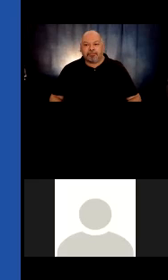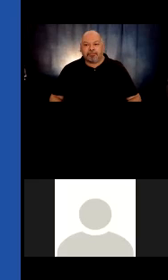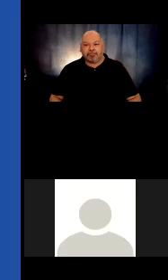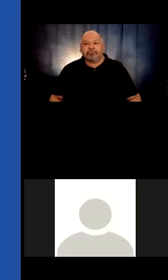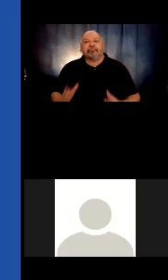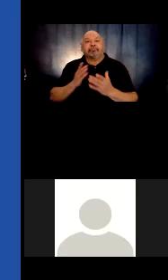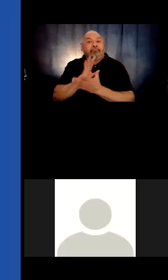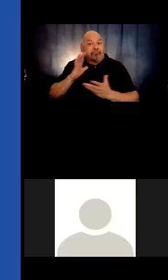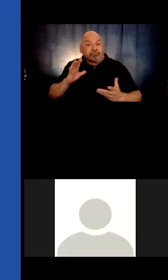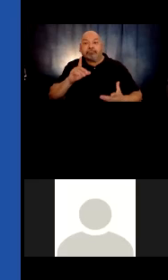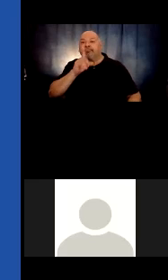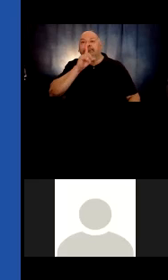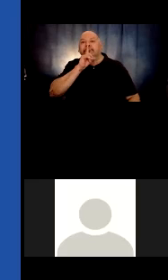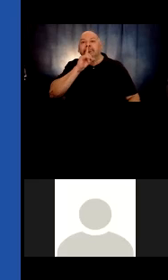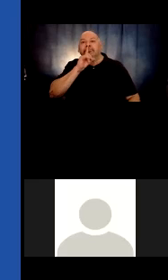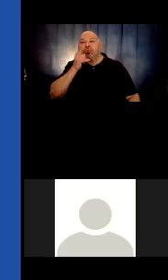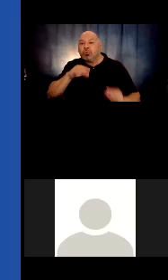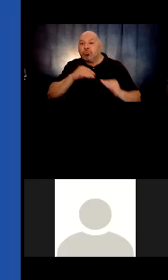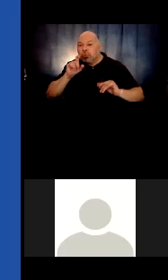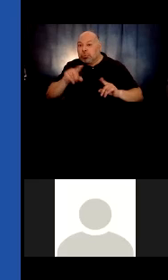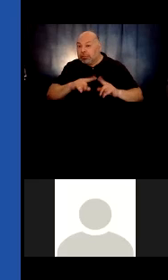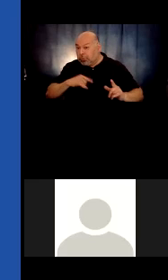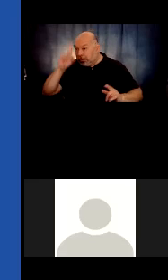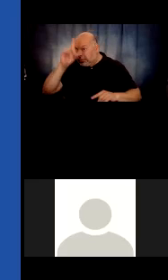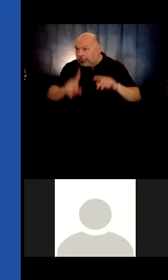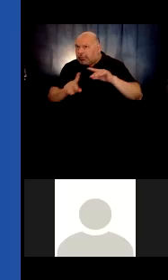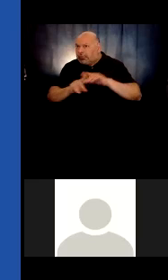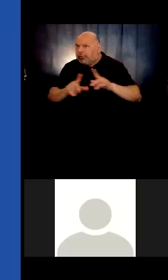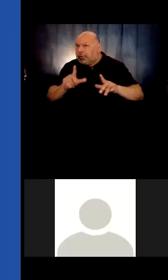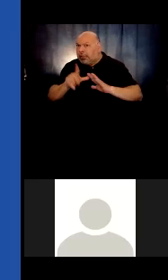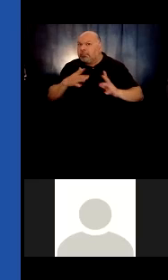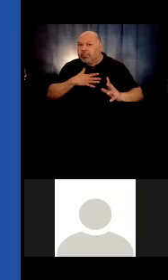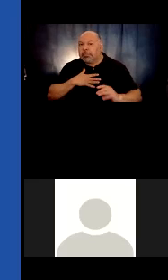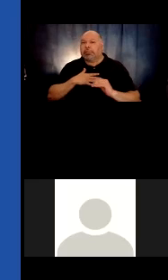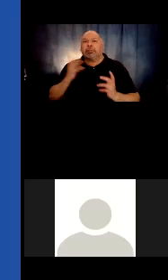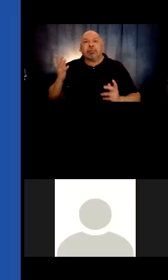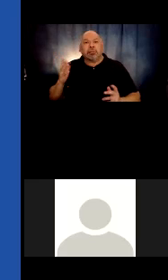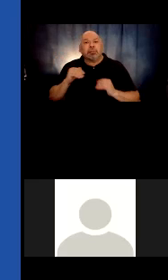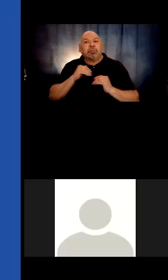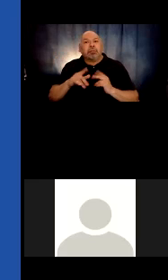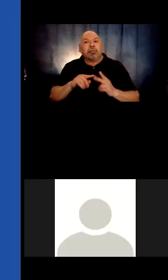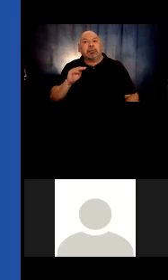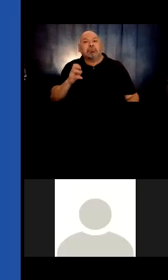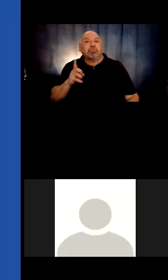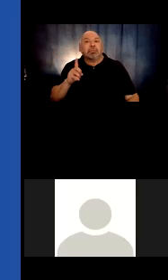All right, well, if there are no further questions, and if you think of your questions later, please feel free to send those to